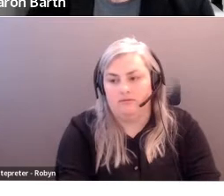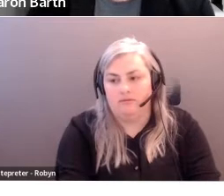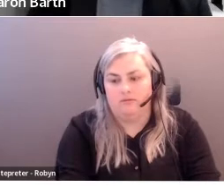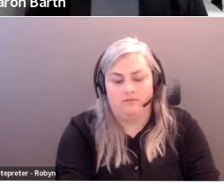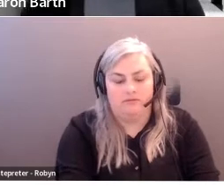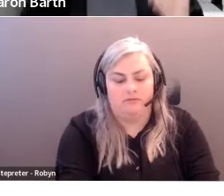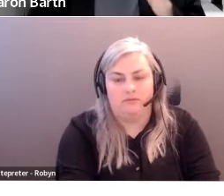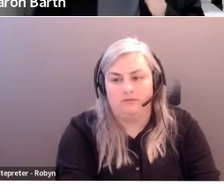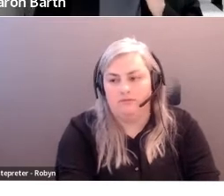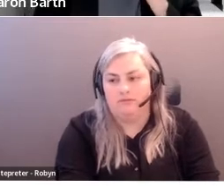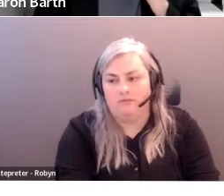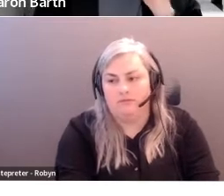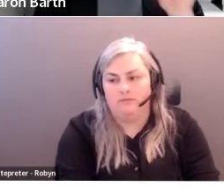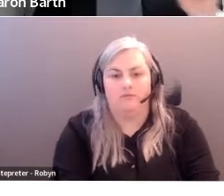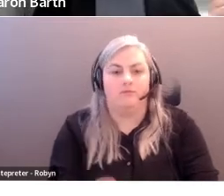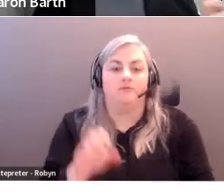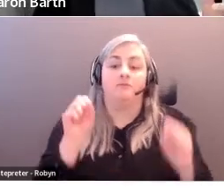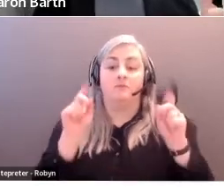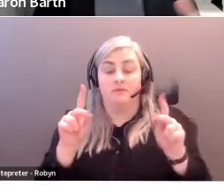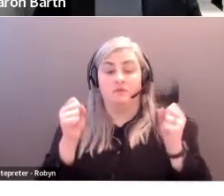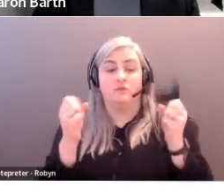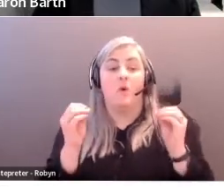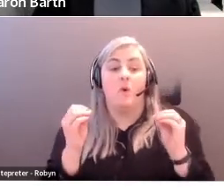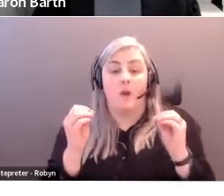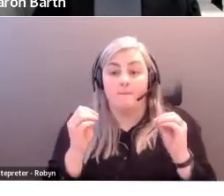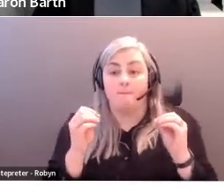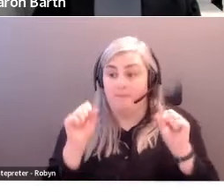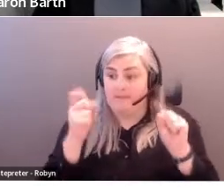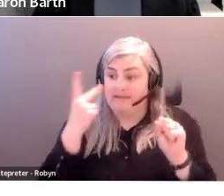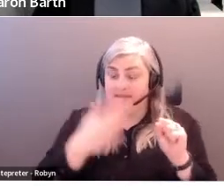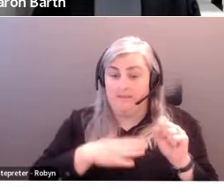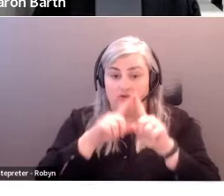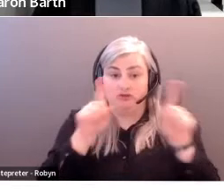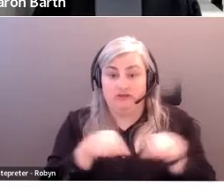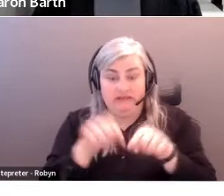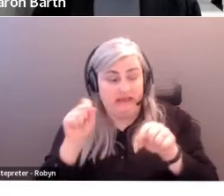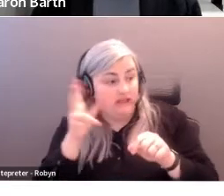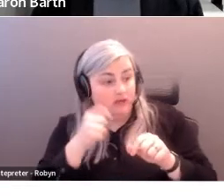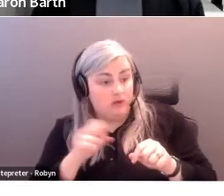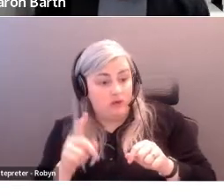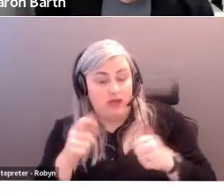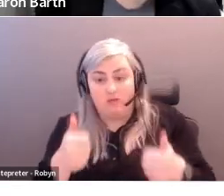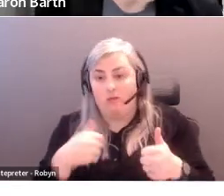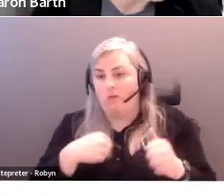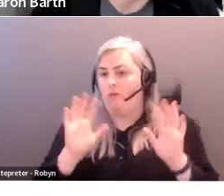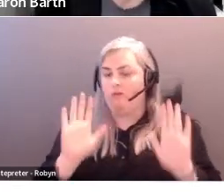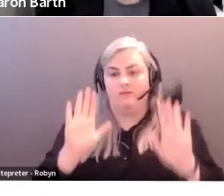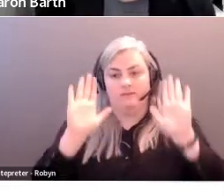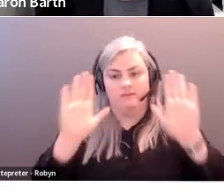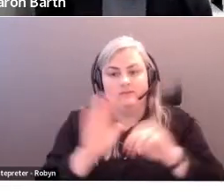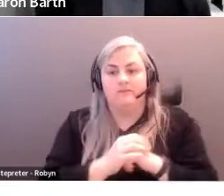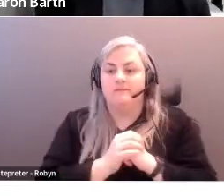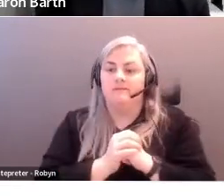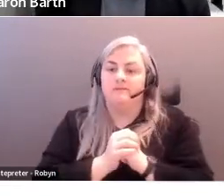All right, so can you see my screen and can you hear me? Brilliant. All right,